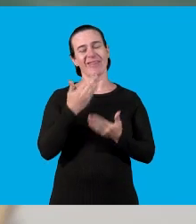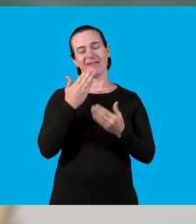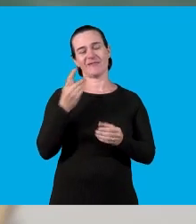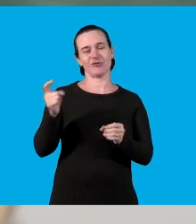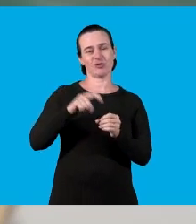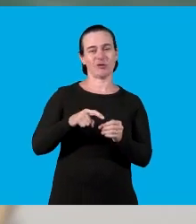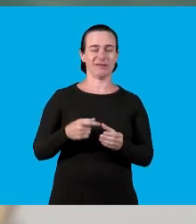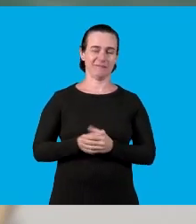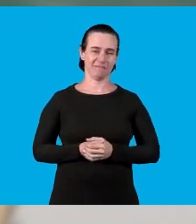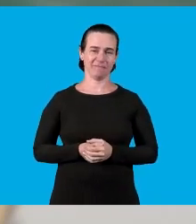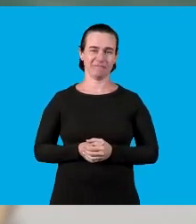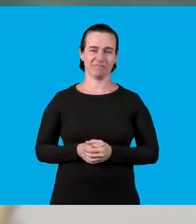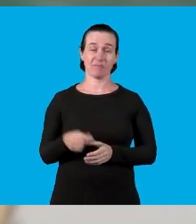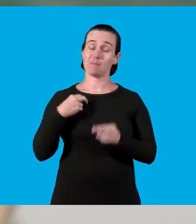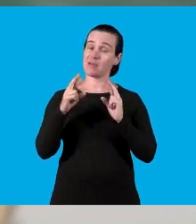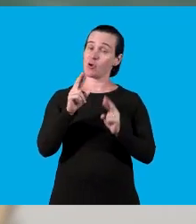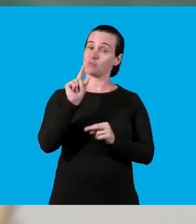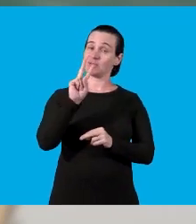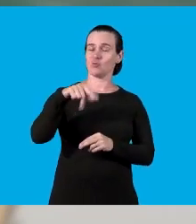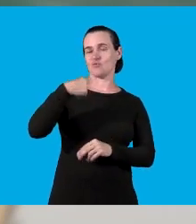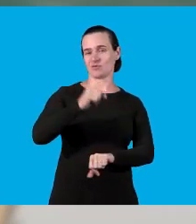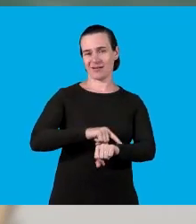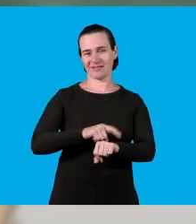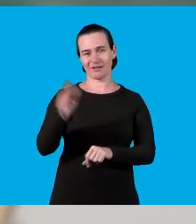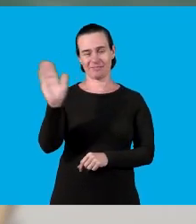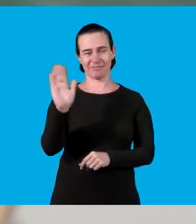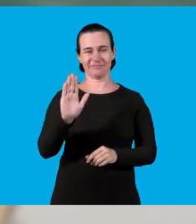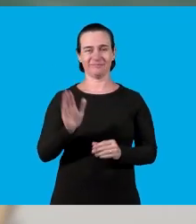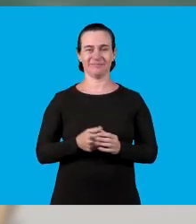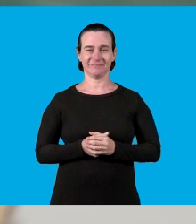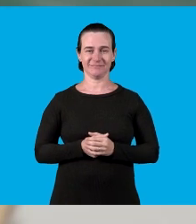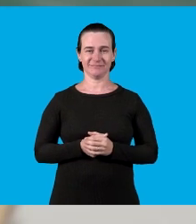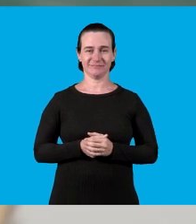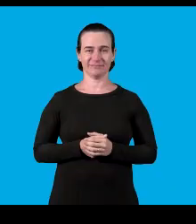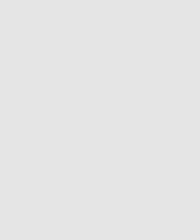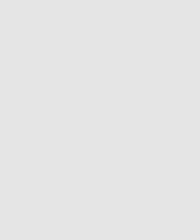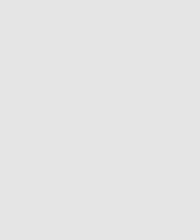you for joining me. That's all for today. Hope to see you next time. Goodbye.